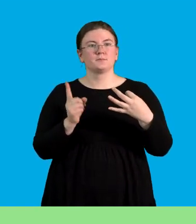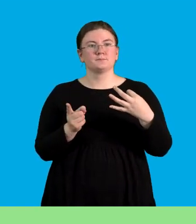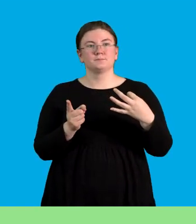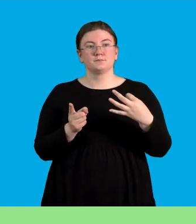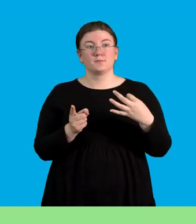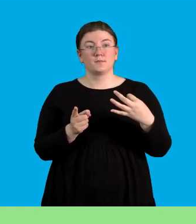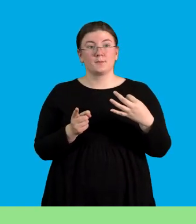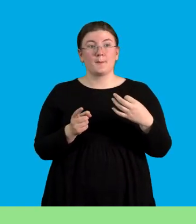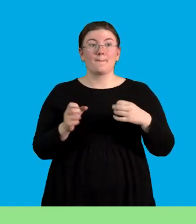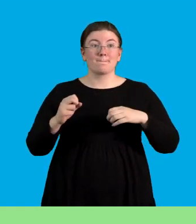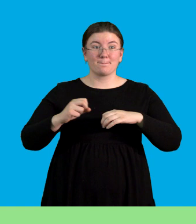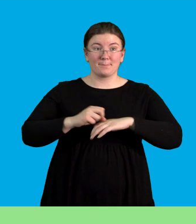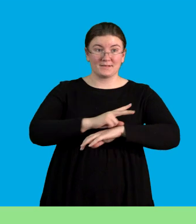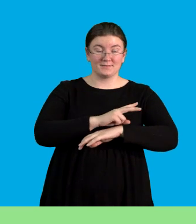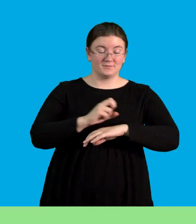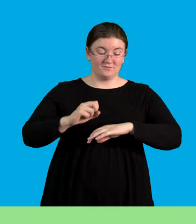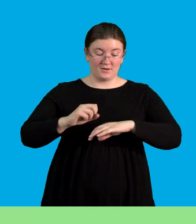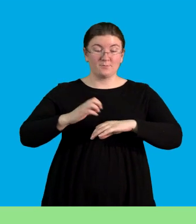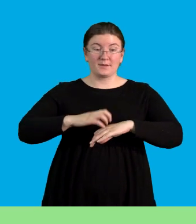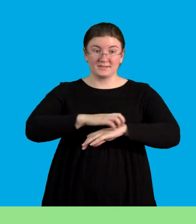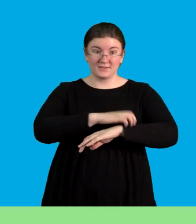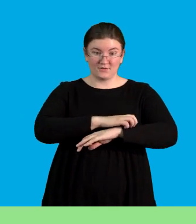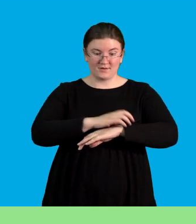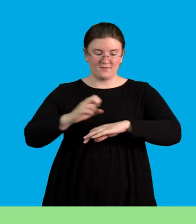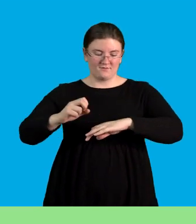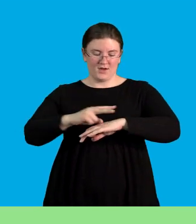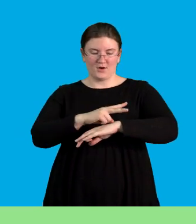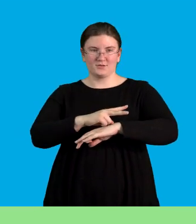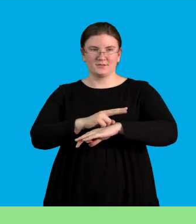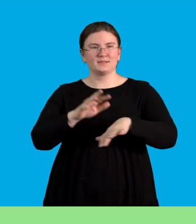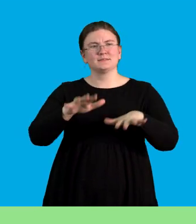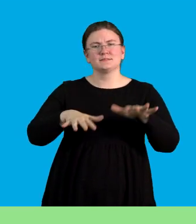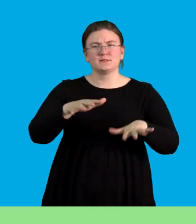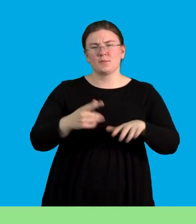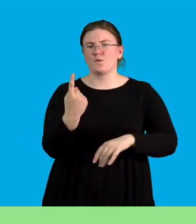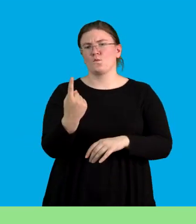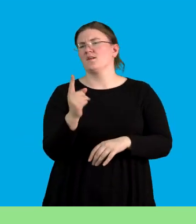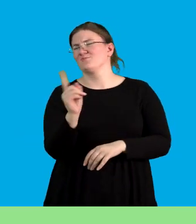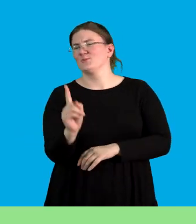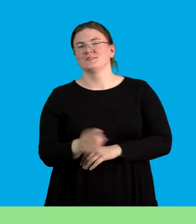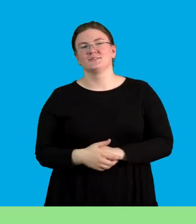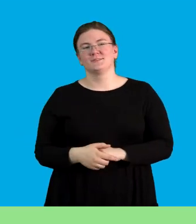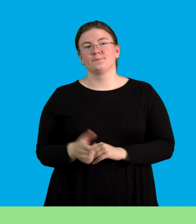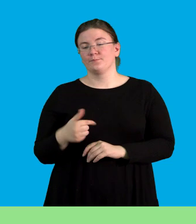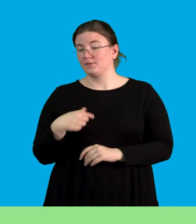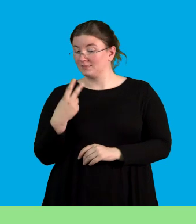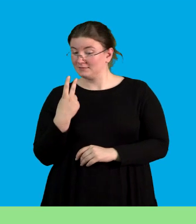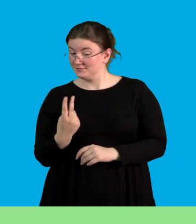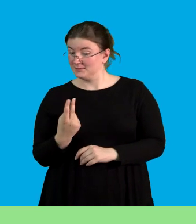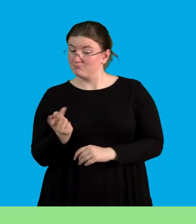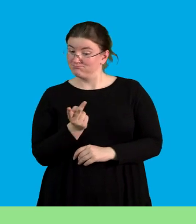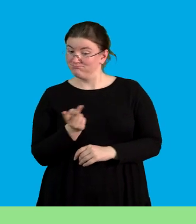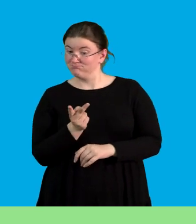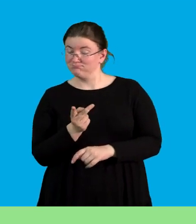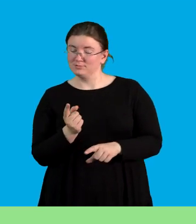similarity between bacteria and viruses. So we are looking at characteristics